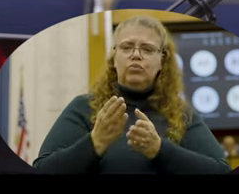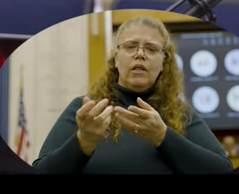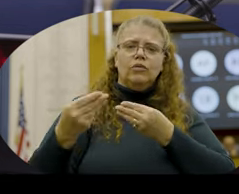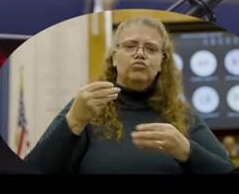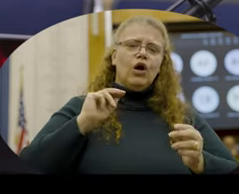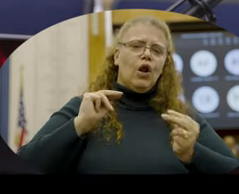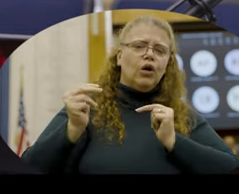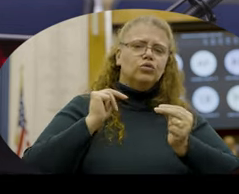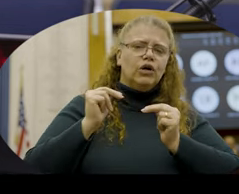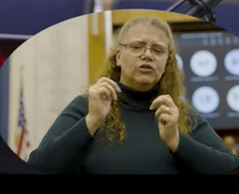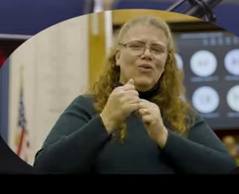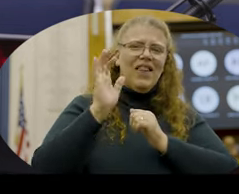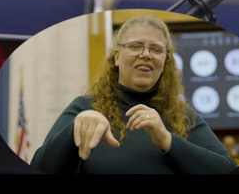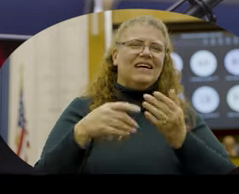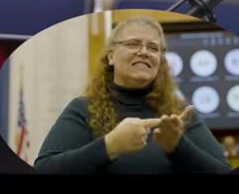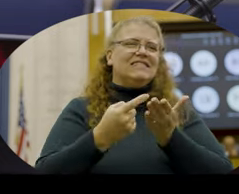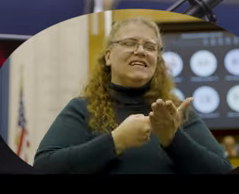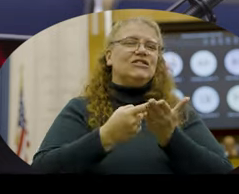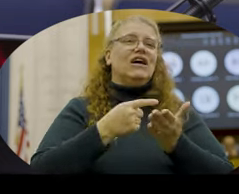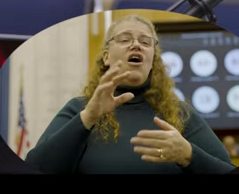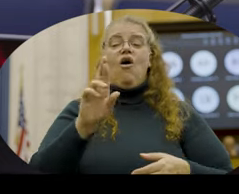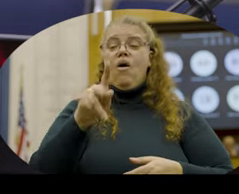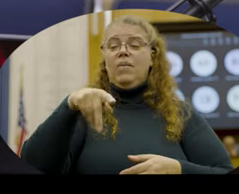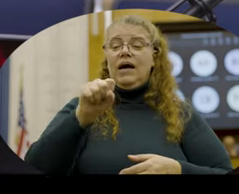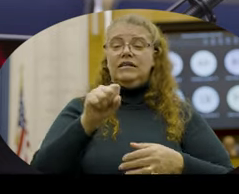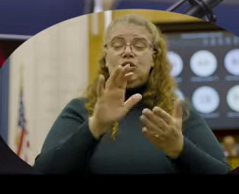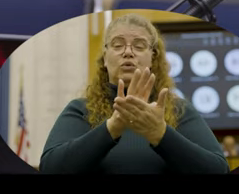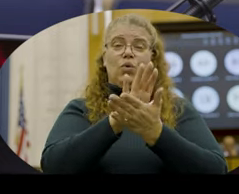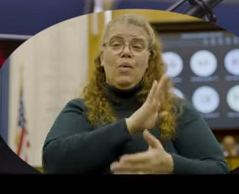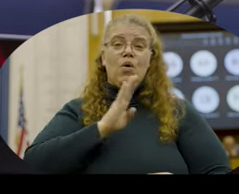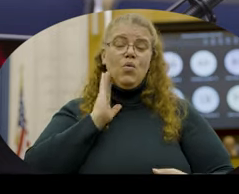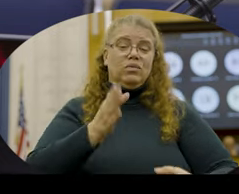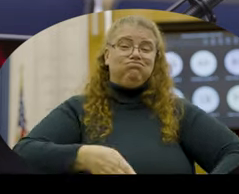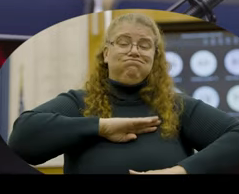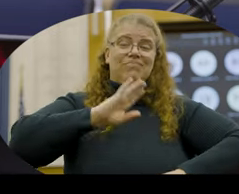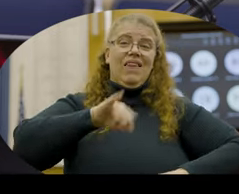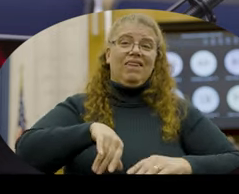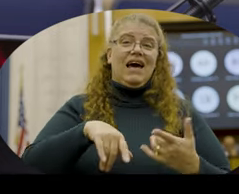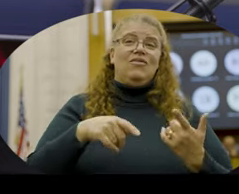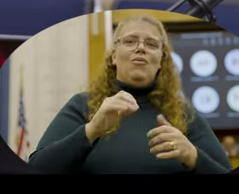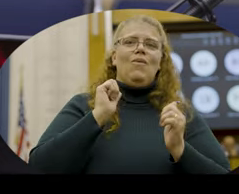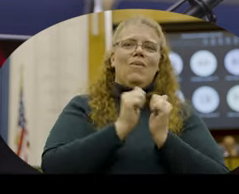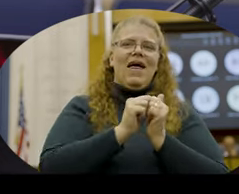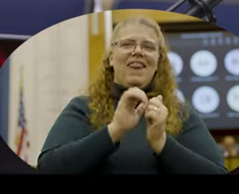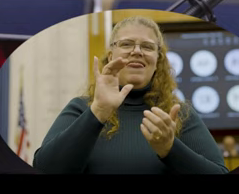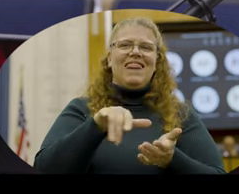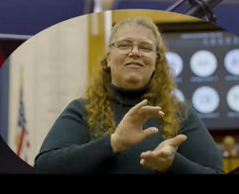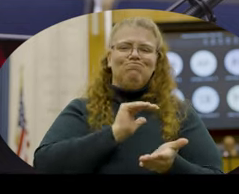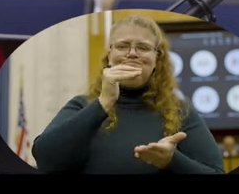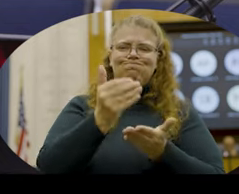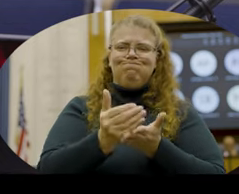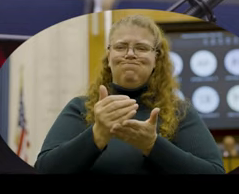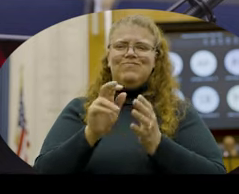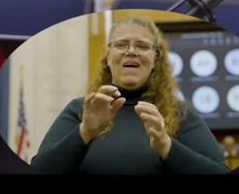students. And my friends, our commitment to our kids continues with this budget proposal. It's my philosophy